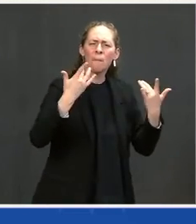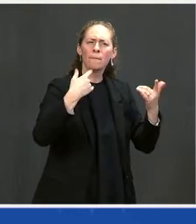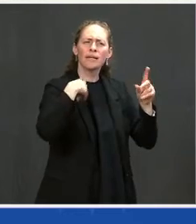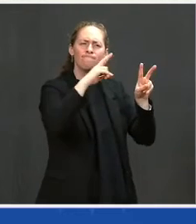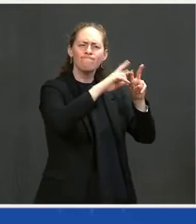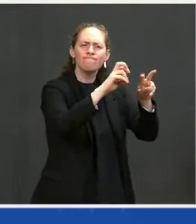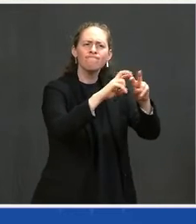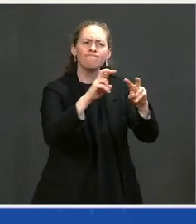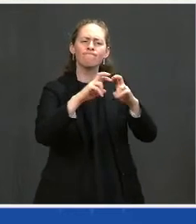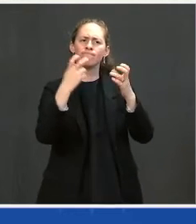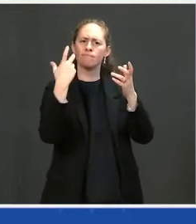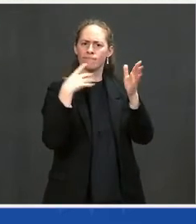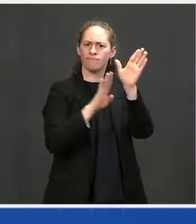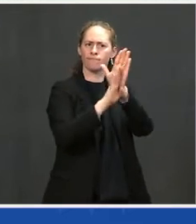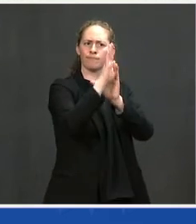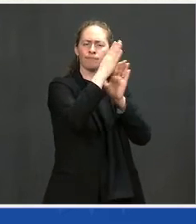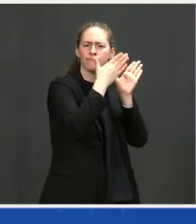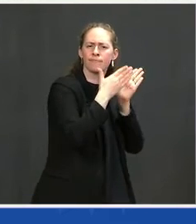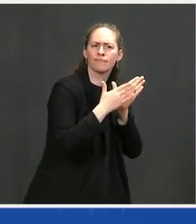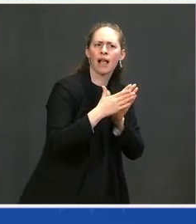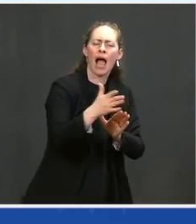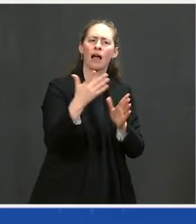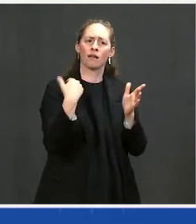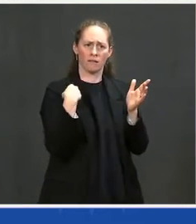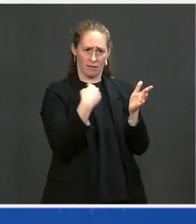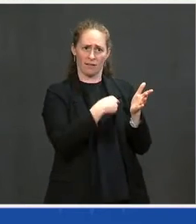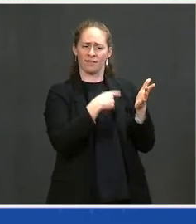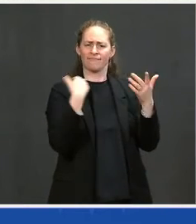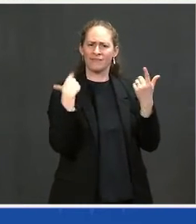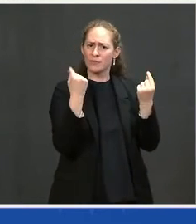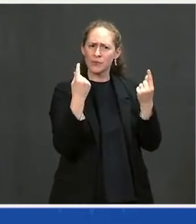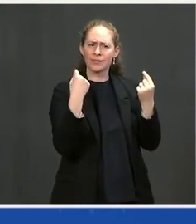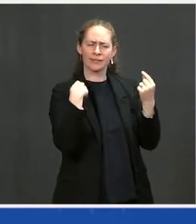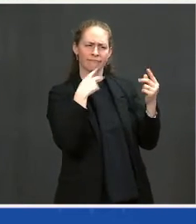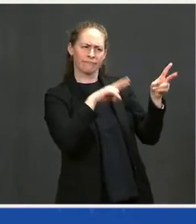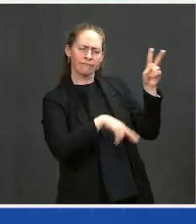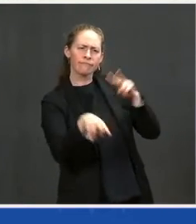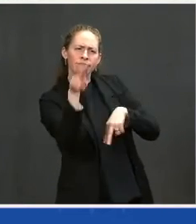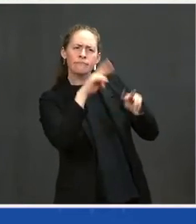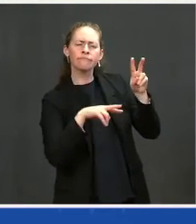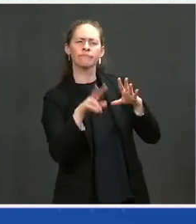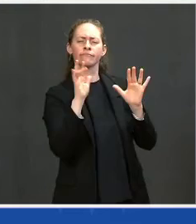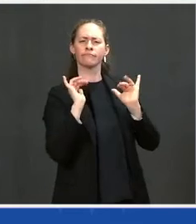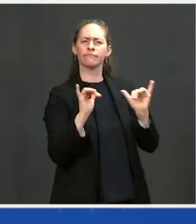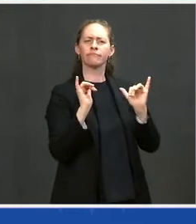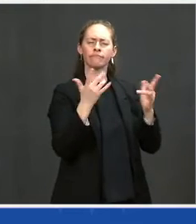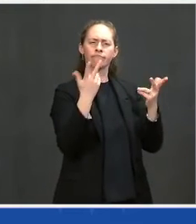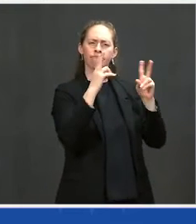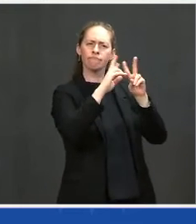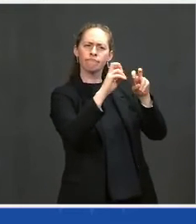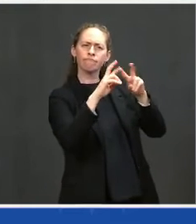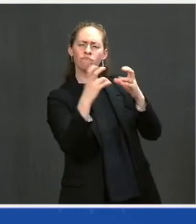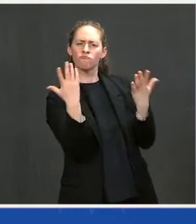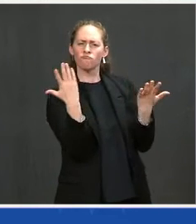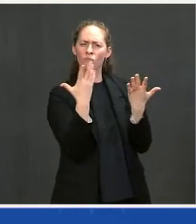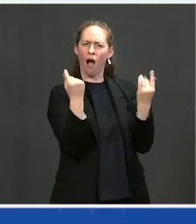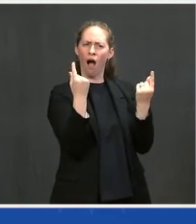is how we go ahead and do this, what we do. There's no easy